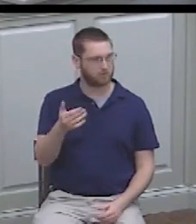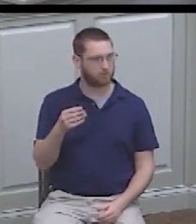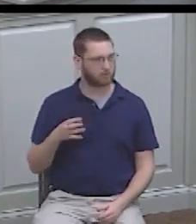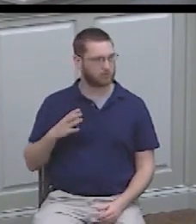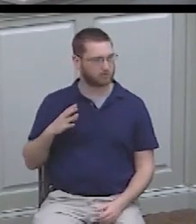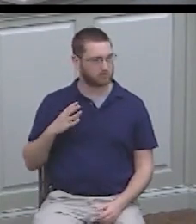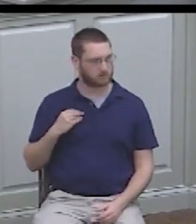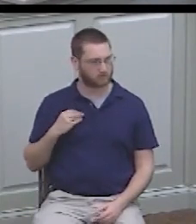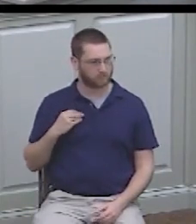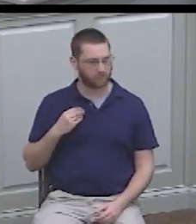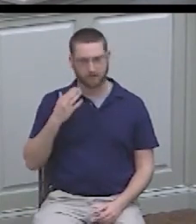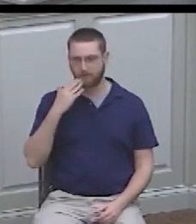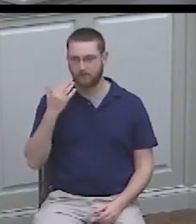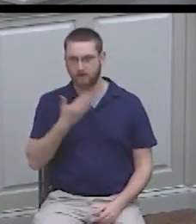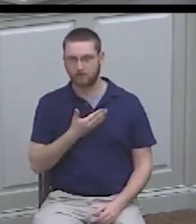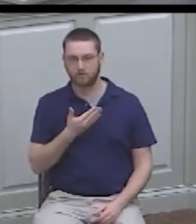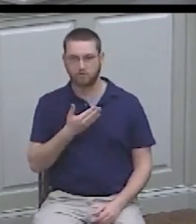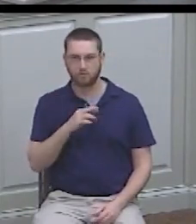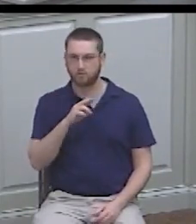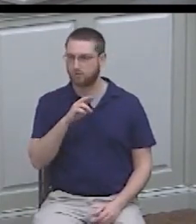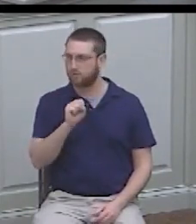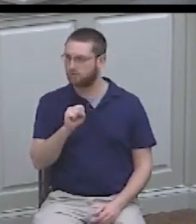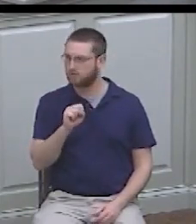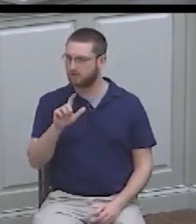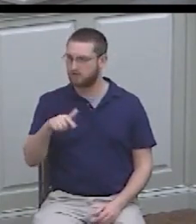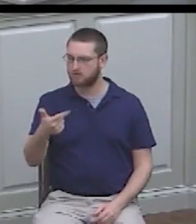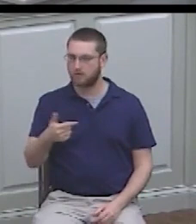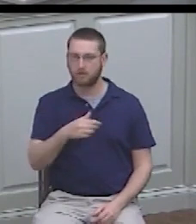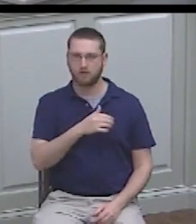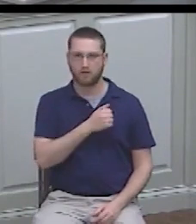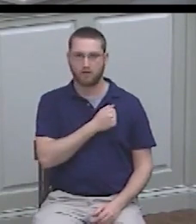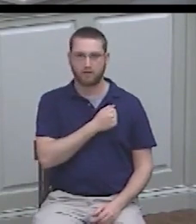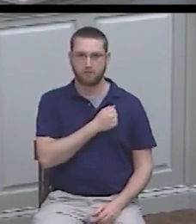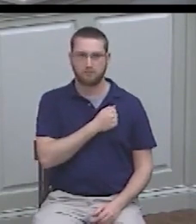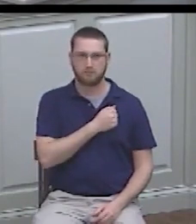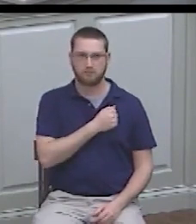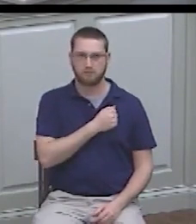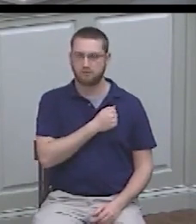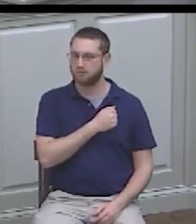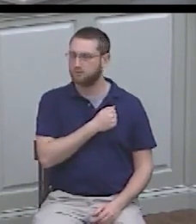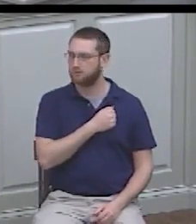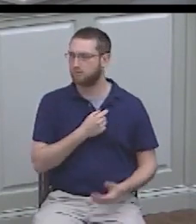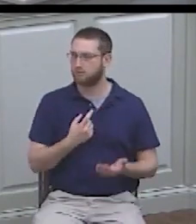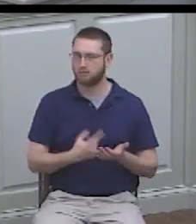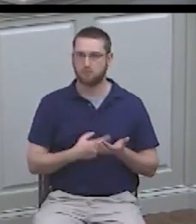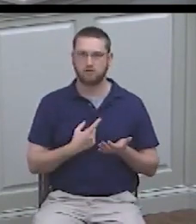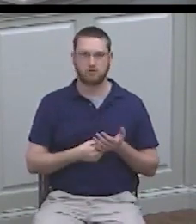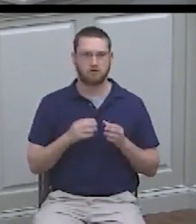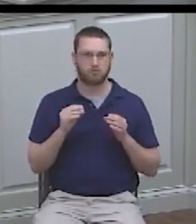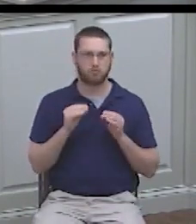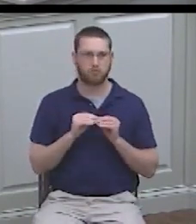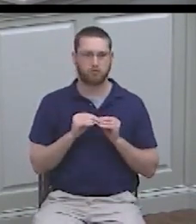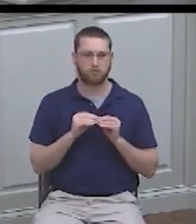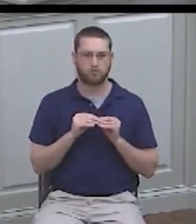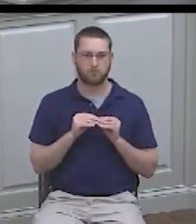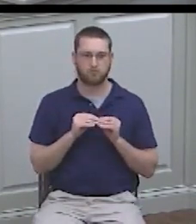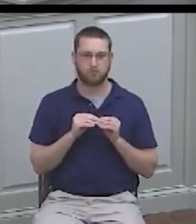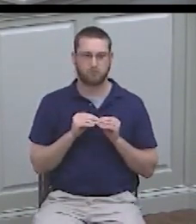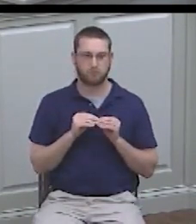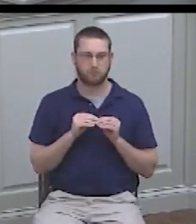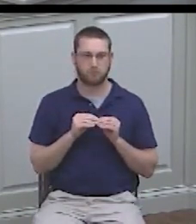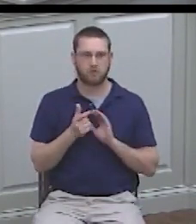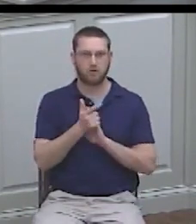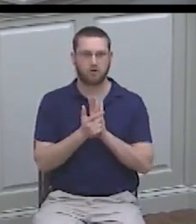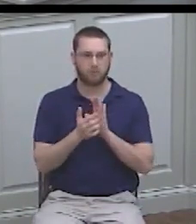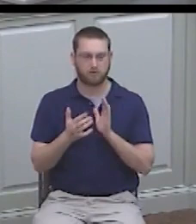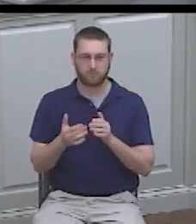2017-03-2704. Thank you, Commissioner Sears. Is there a second? Second. Thank you, Commissioner Atkins. Any further discussion? I would